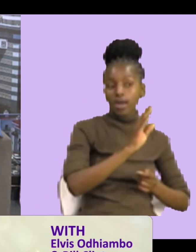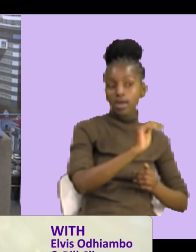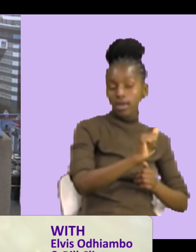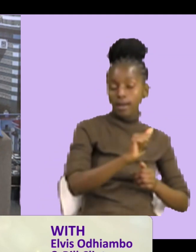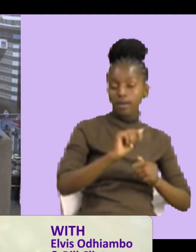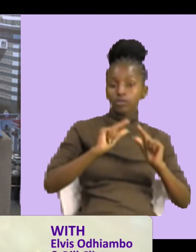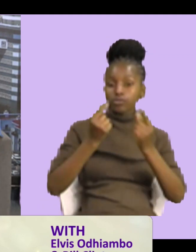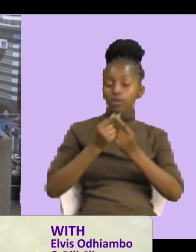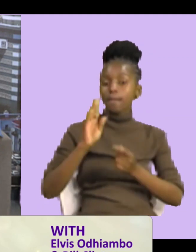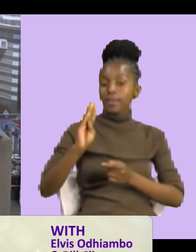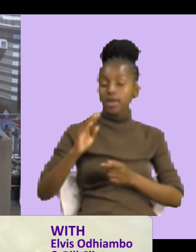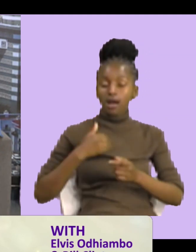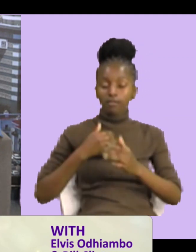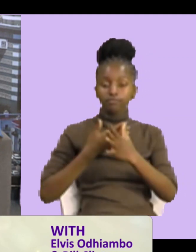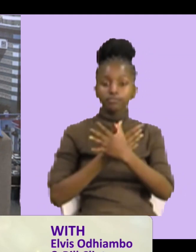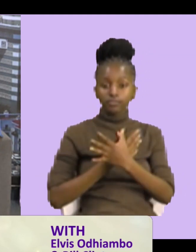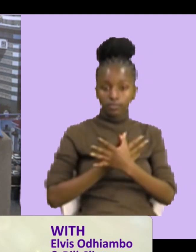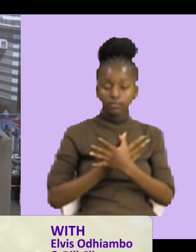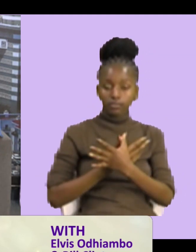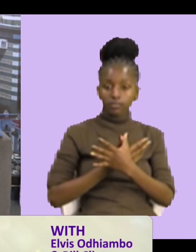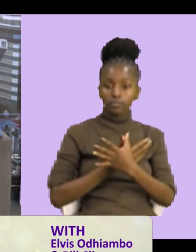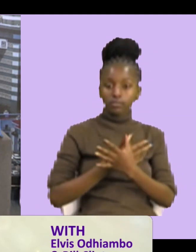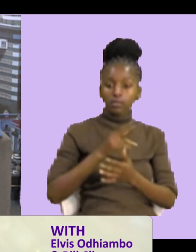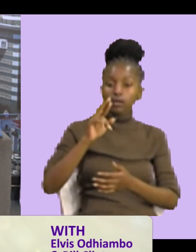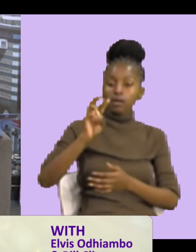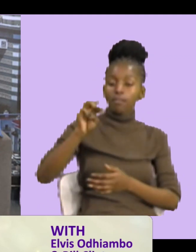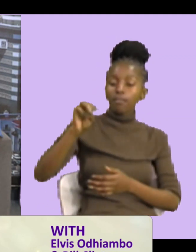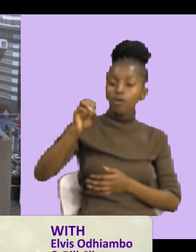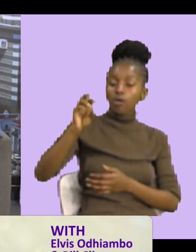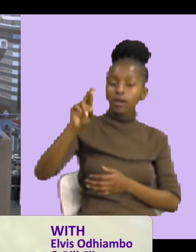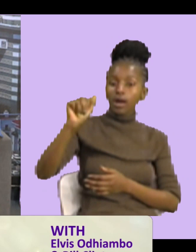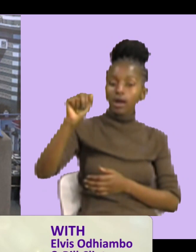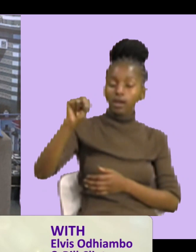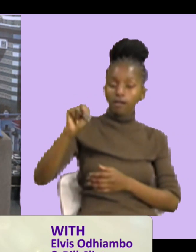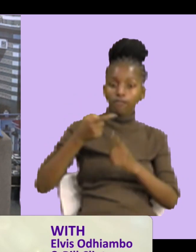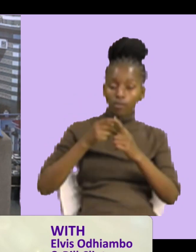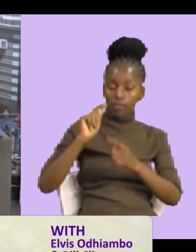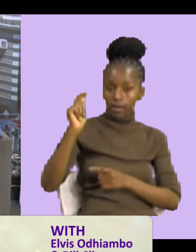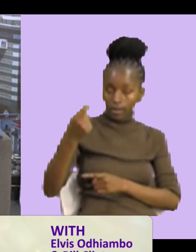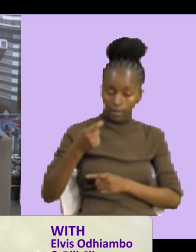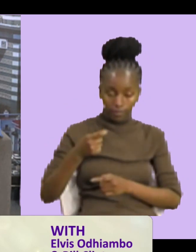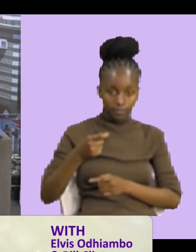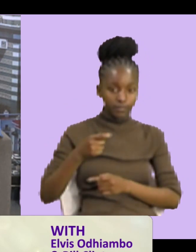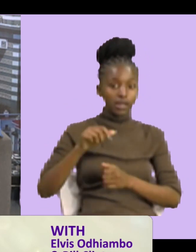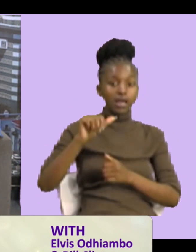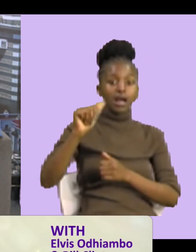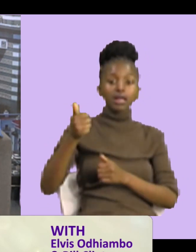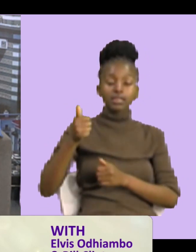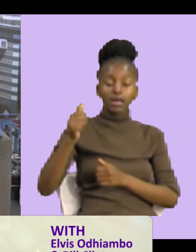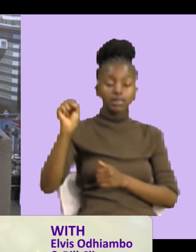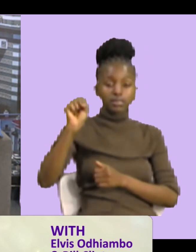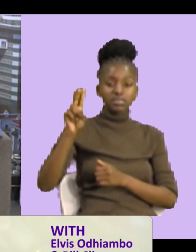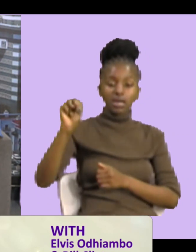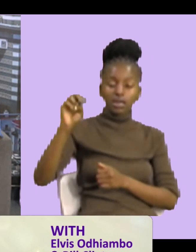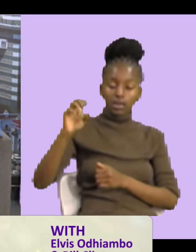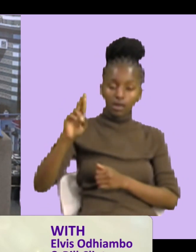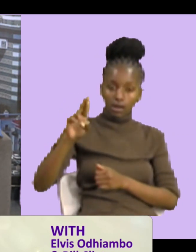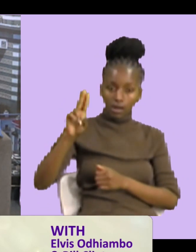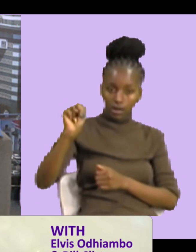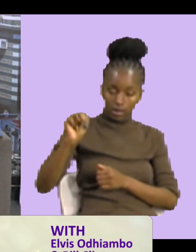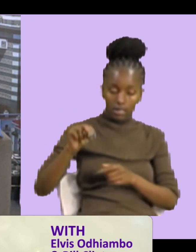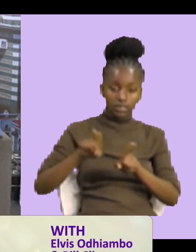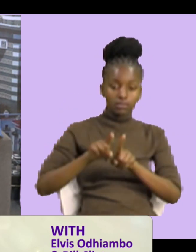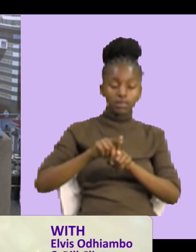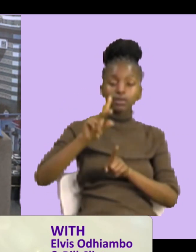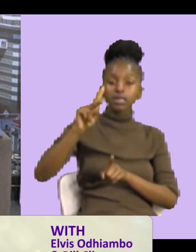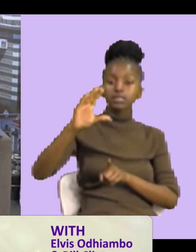we have Germany, then we have Morans, still from Kenya, also we have Samurai, then we have KCB, our very